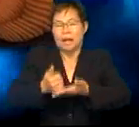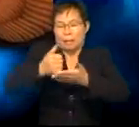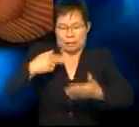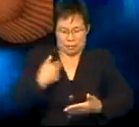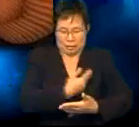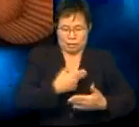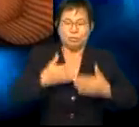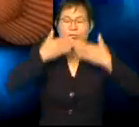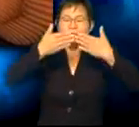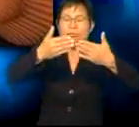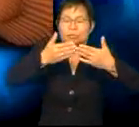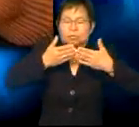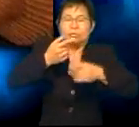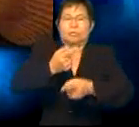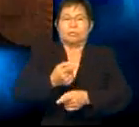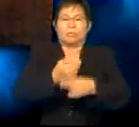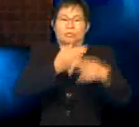properly.